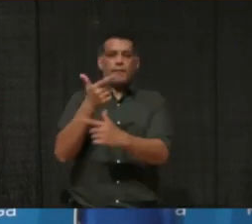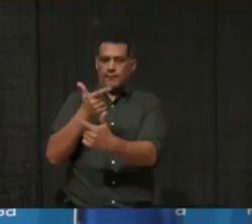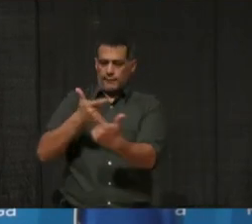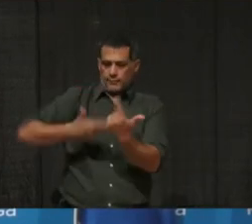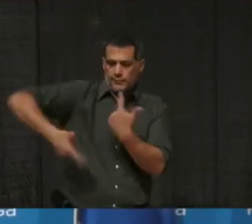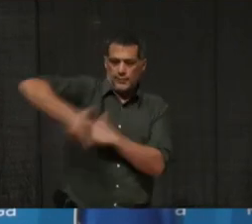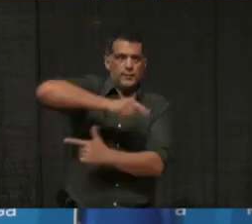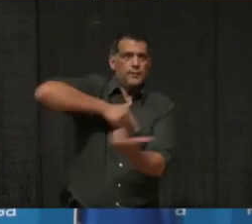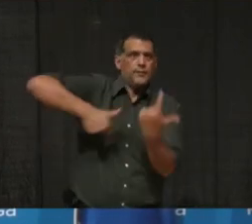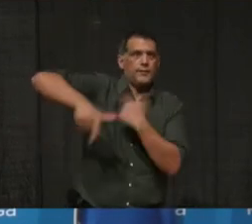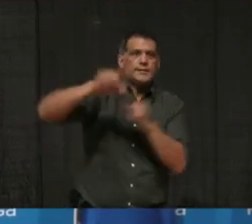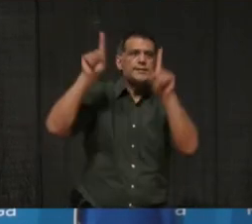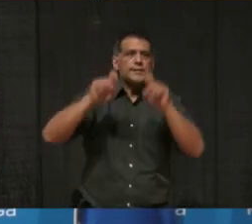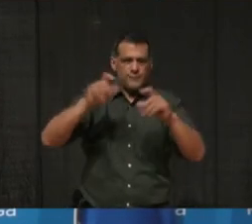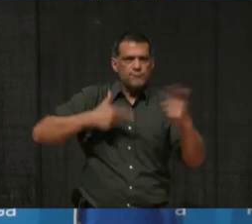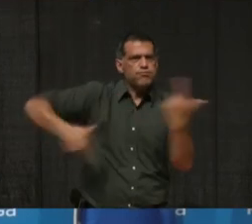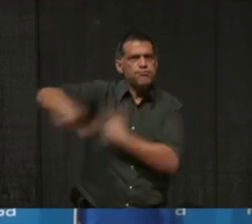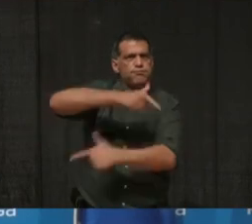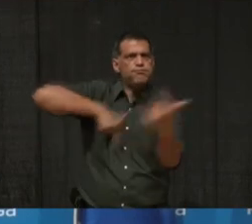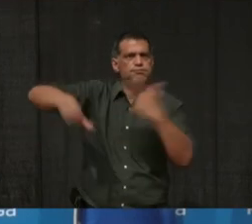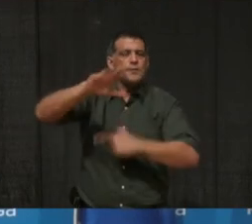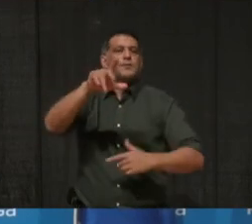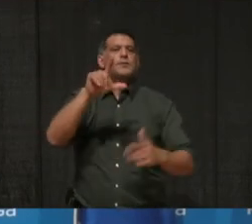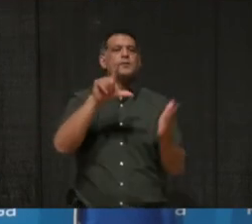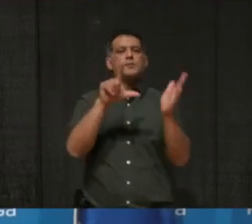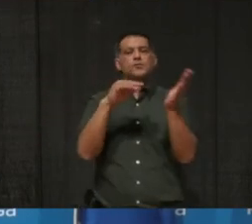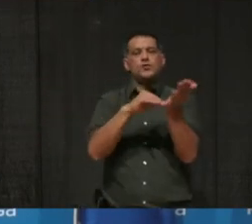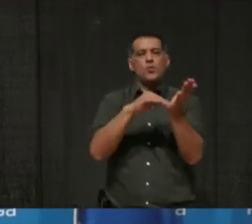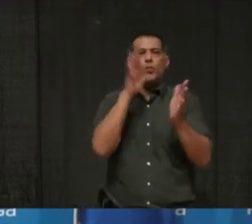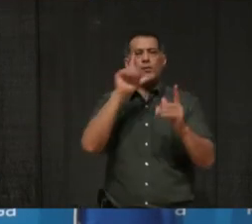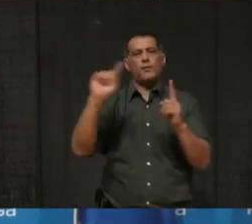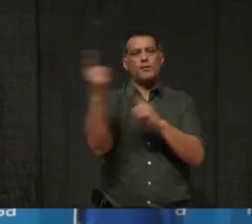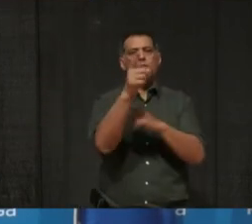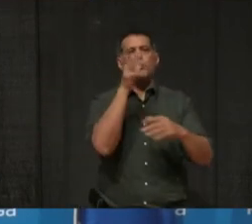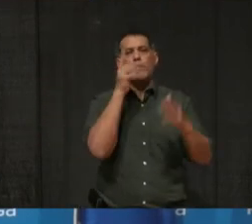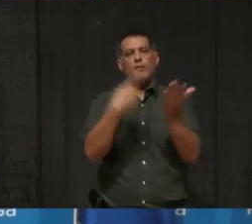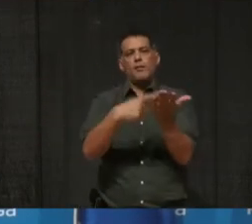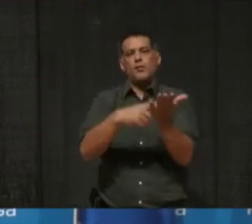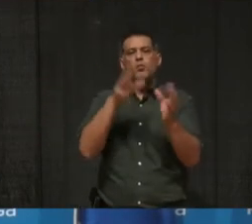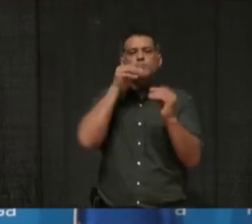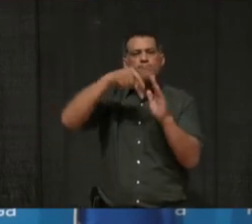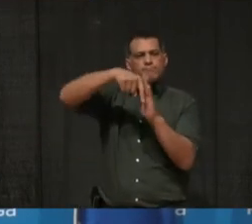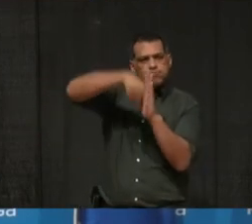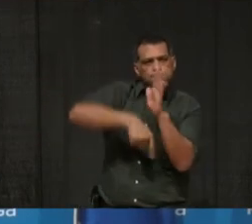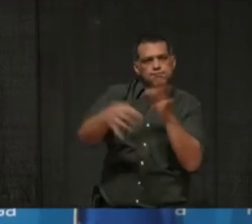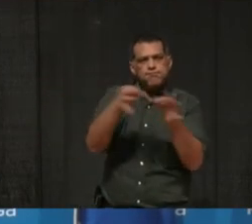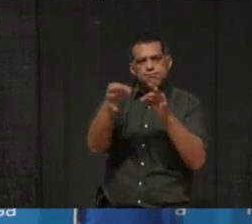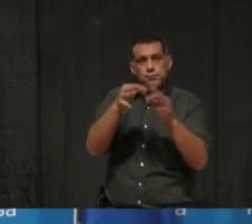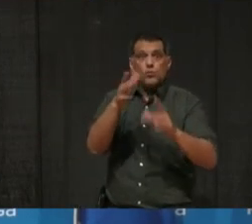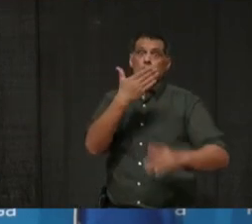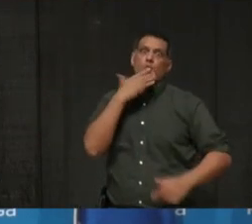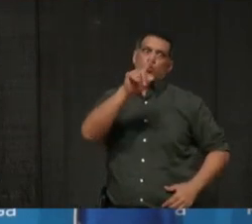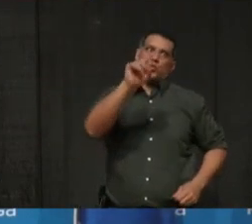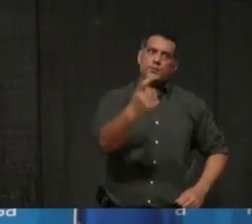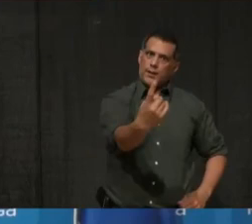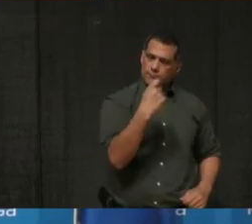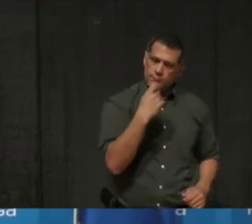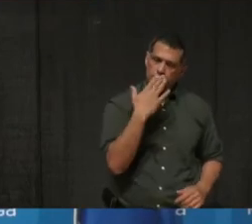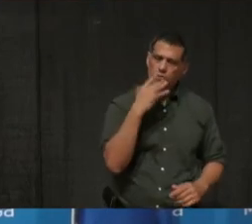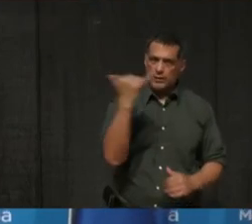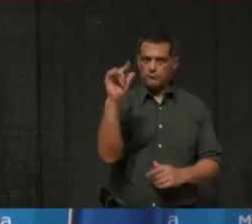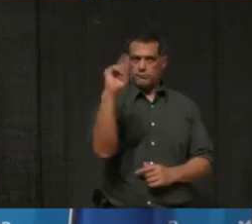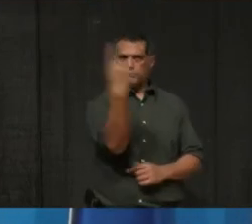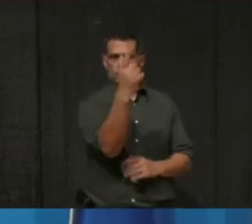other measures have been in place and what could have been done differently, because I think it's very good advice and a great question, Stephanie. Thank you.